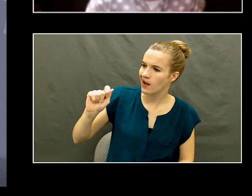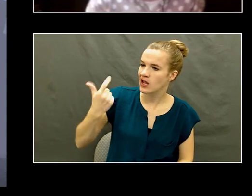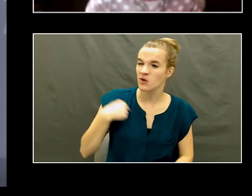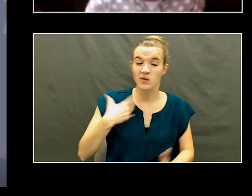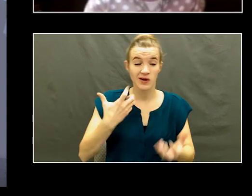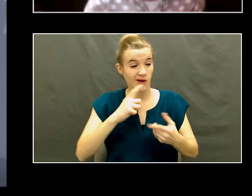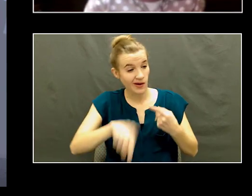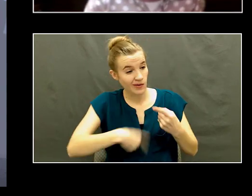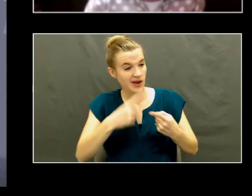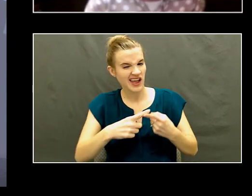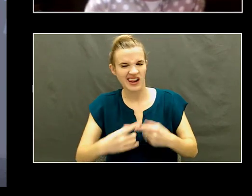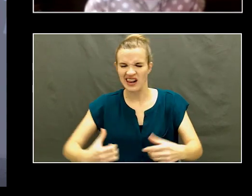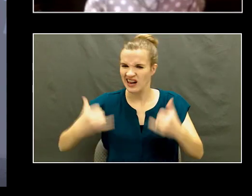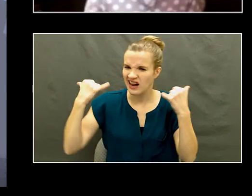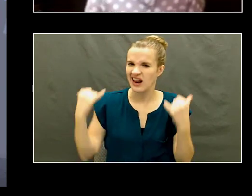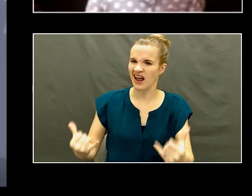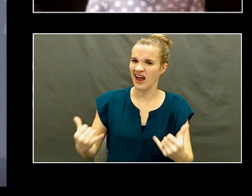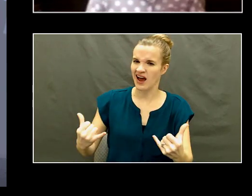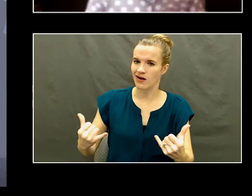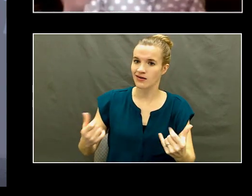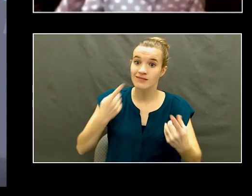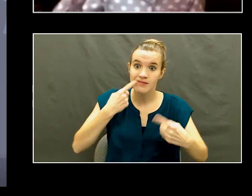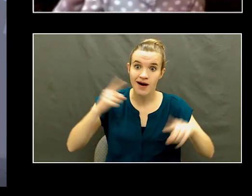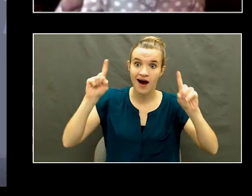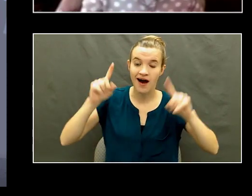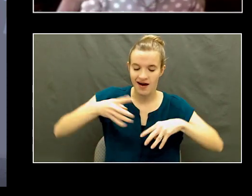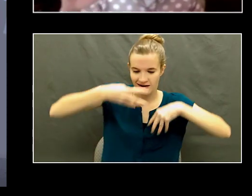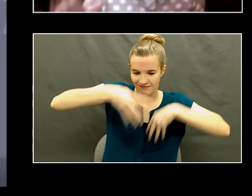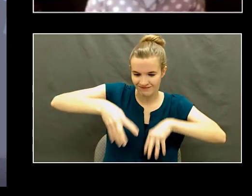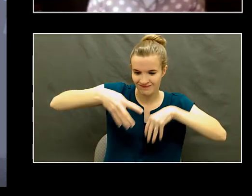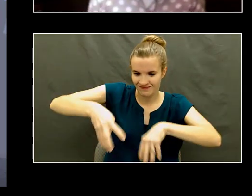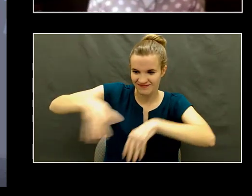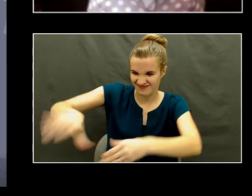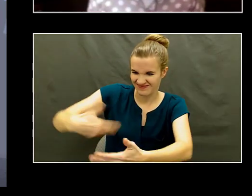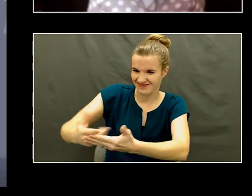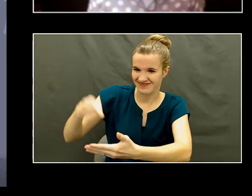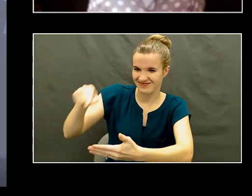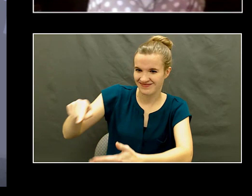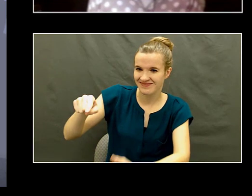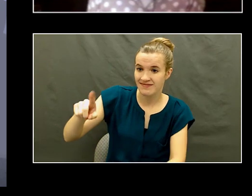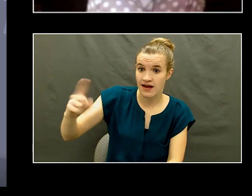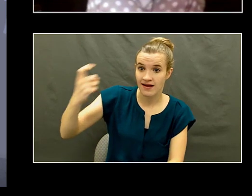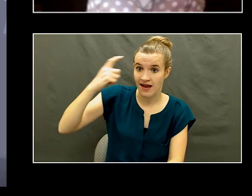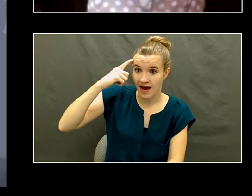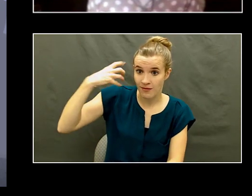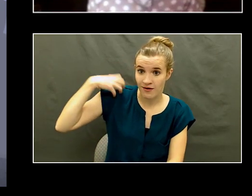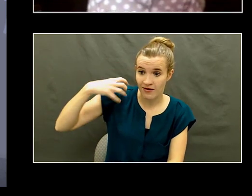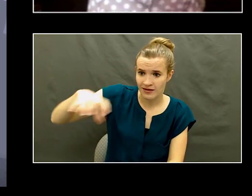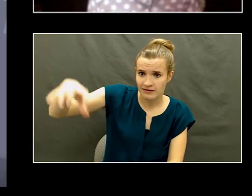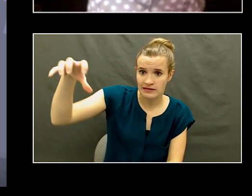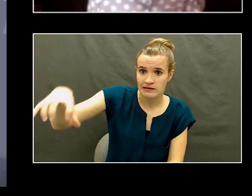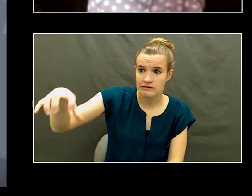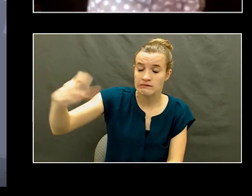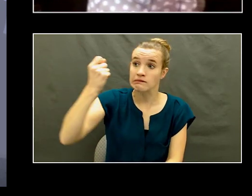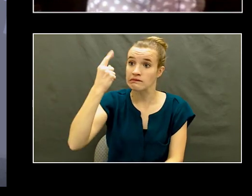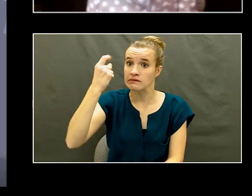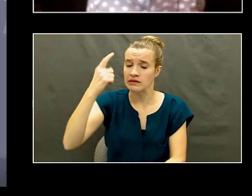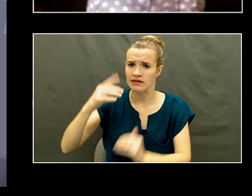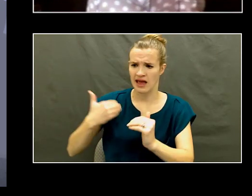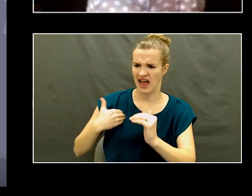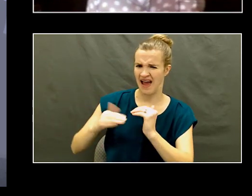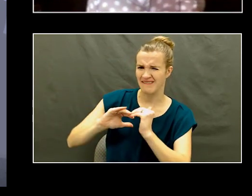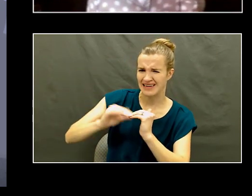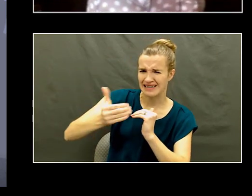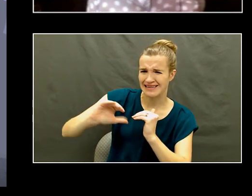Finally, they reach the U.S. Capitol. But stop! 82 steps block Jennifer and other people